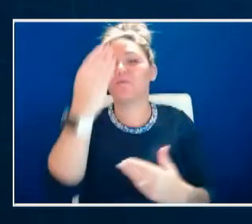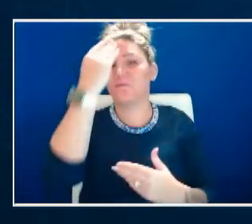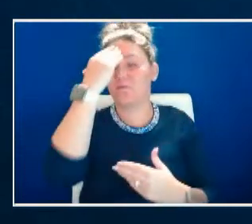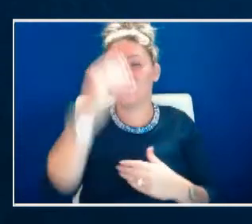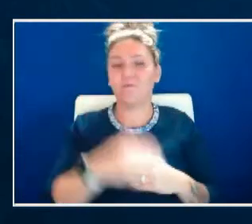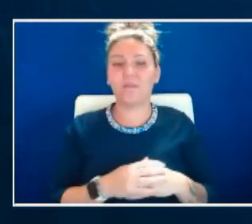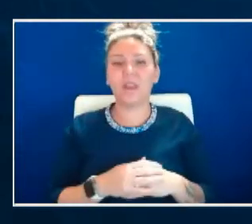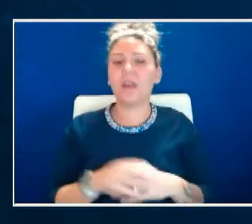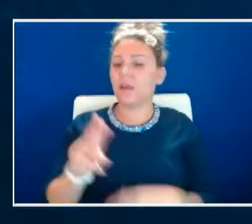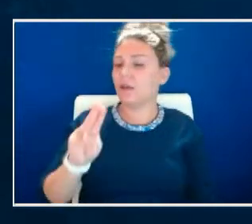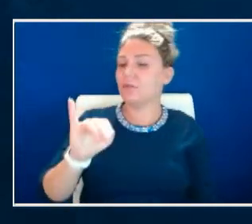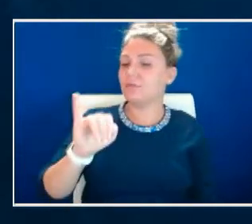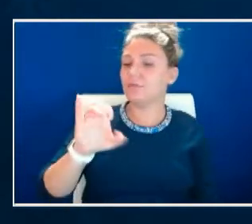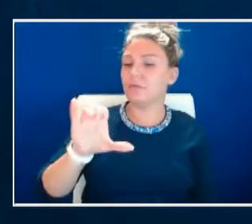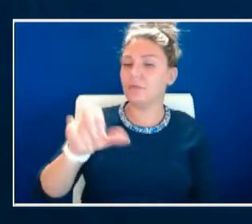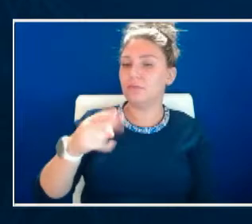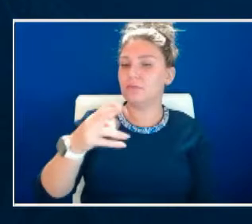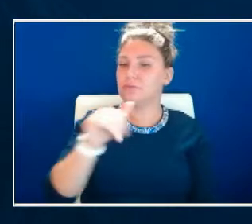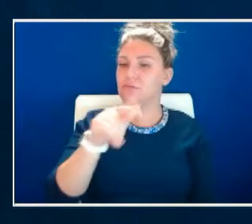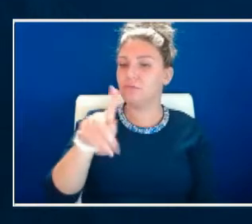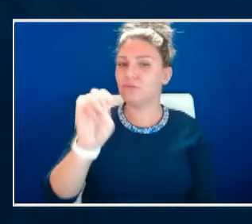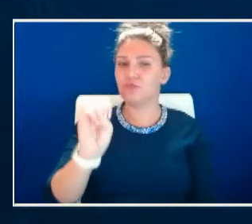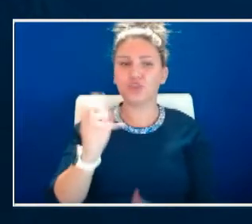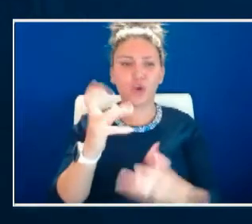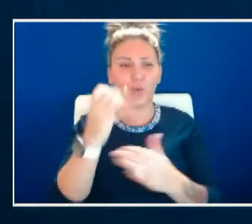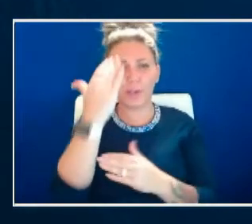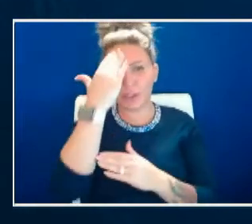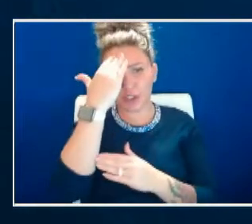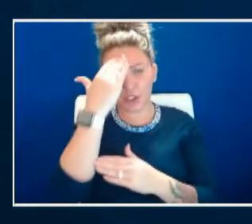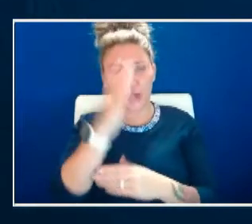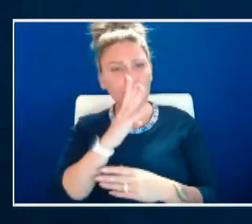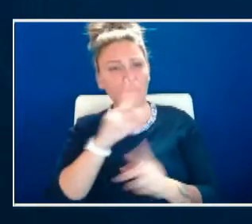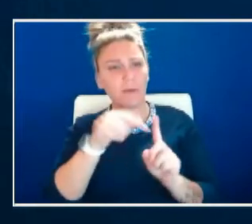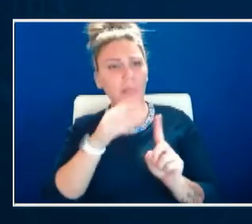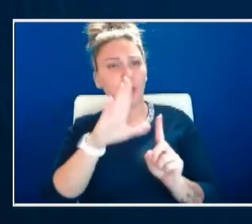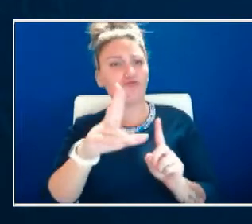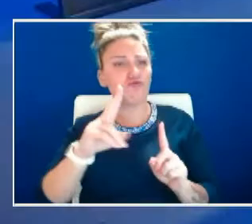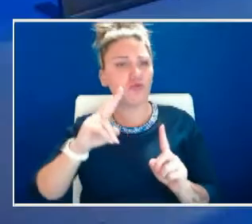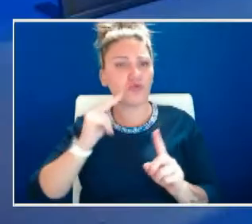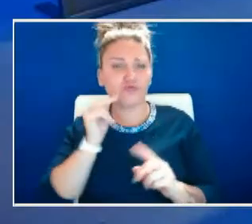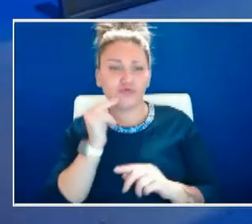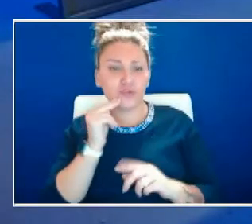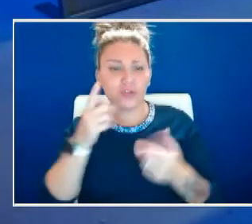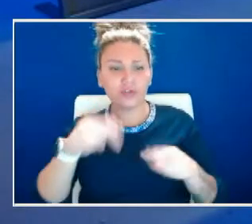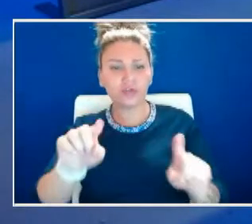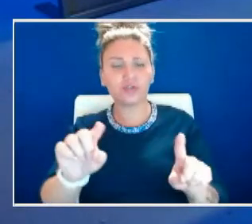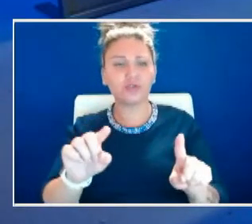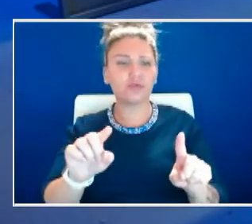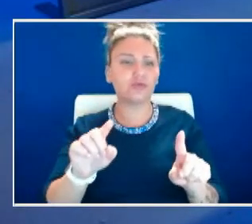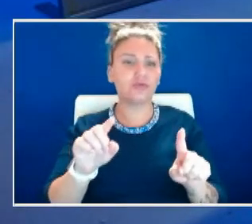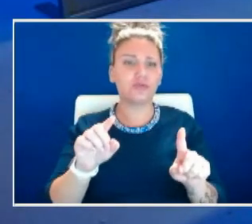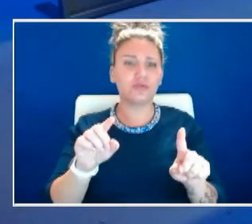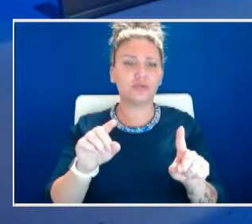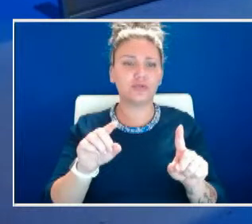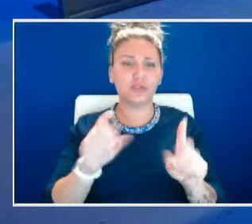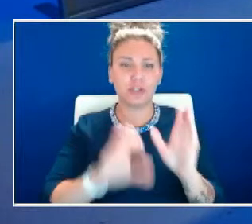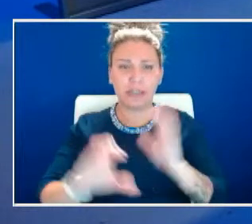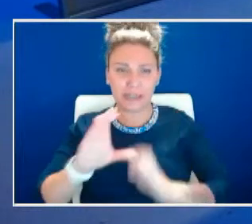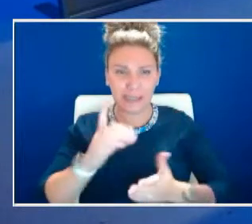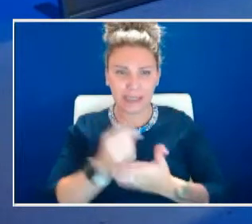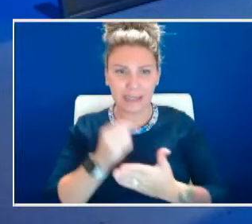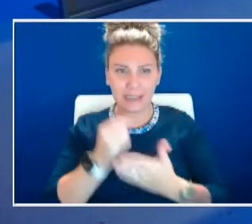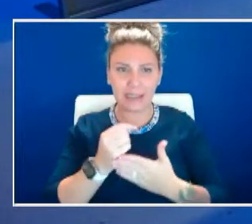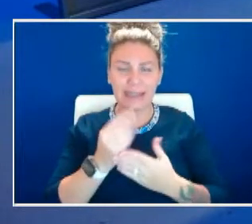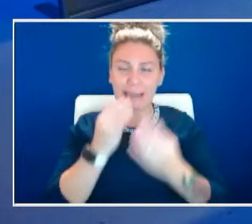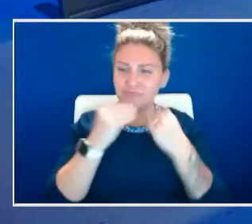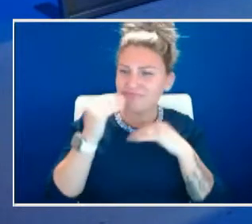wants to know, how to talk about your nutrition during chemo. How did you, My nutrition, did you,